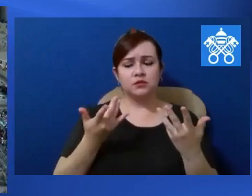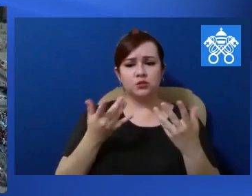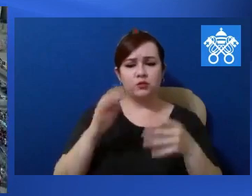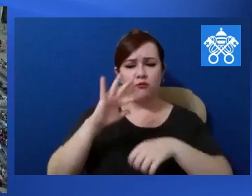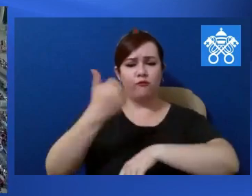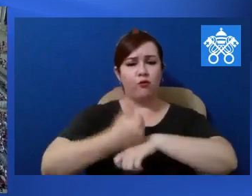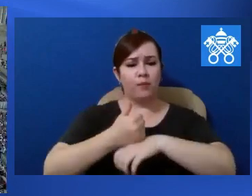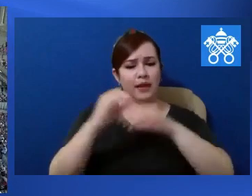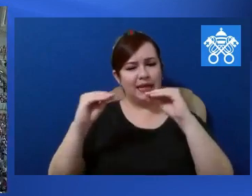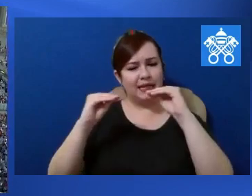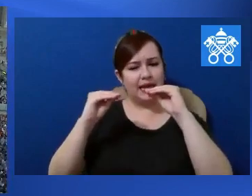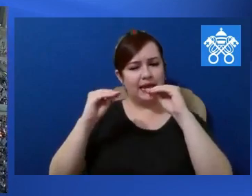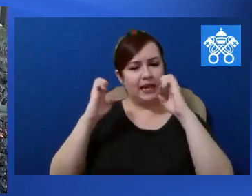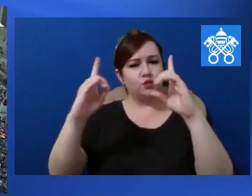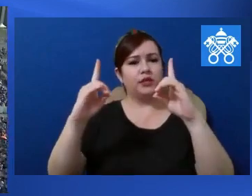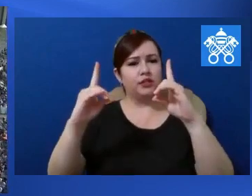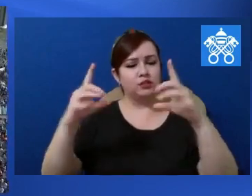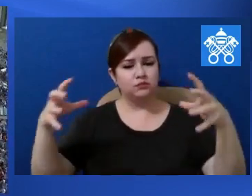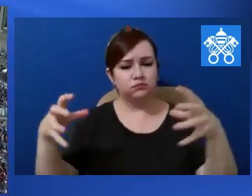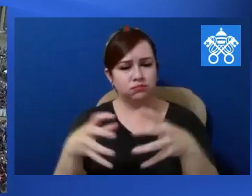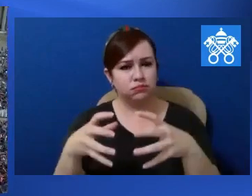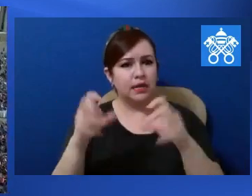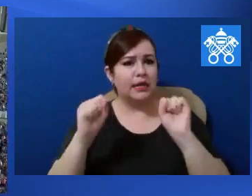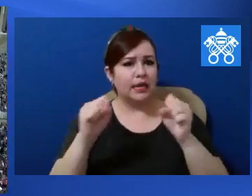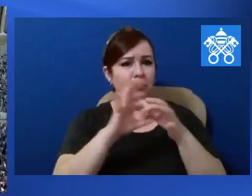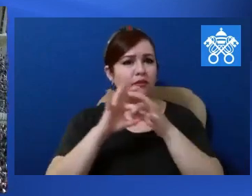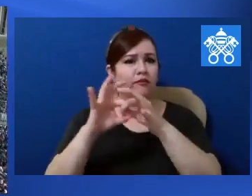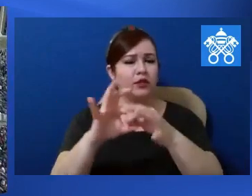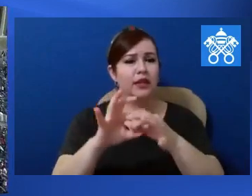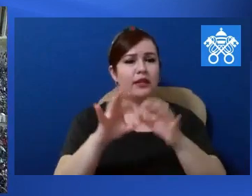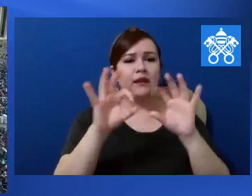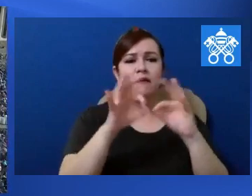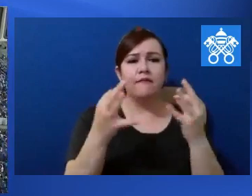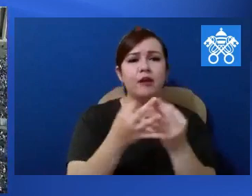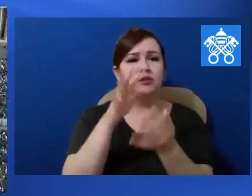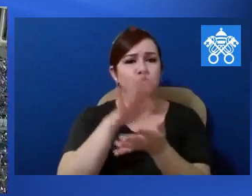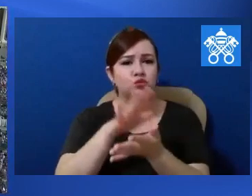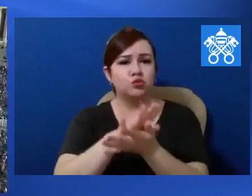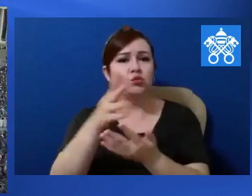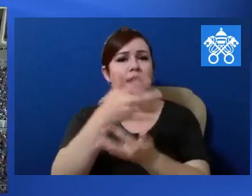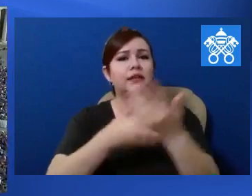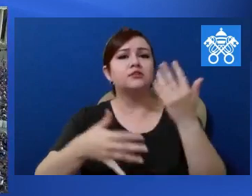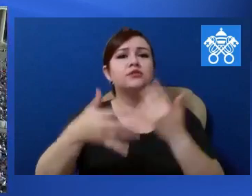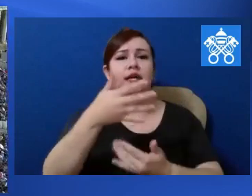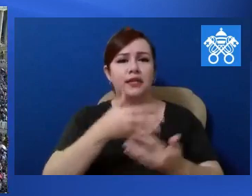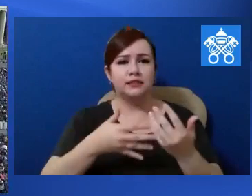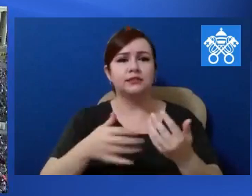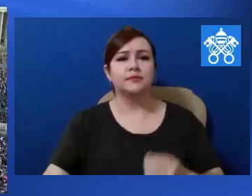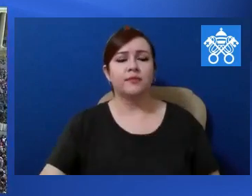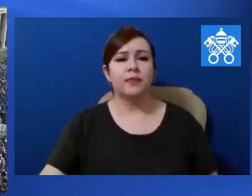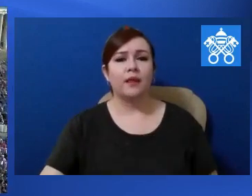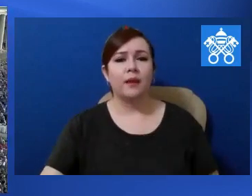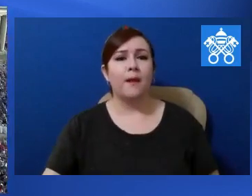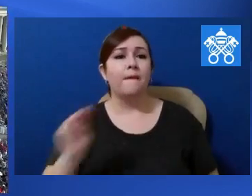an educational pact capable of uniting families, schools, and society as a